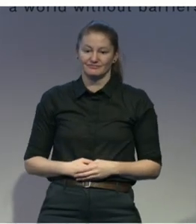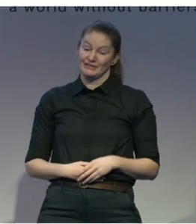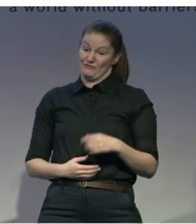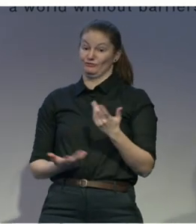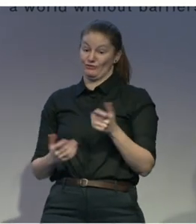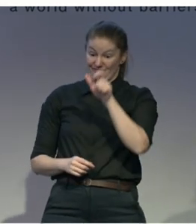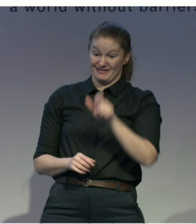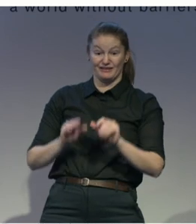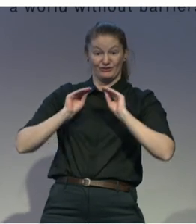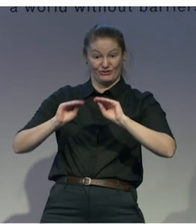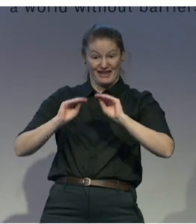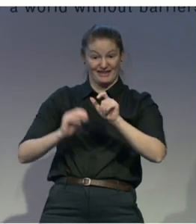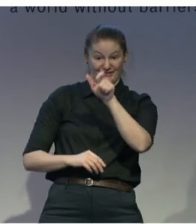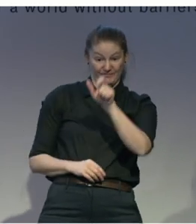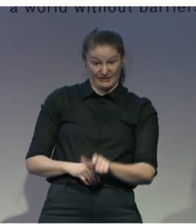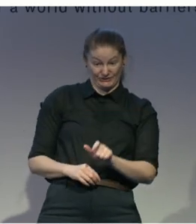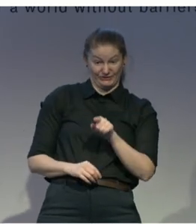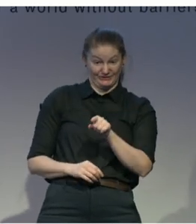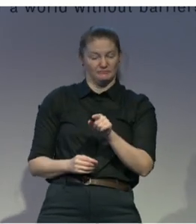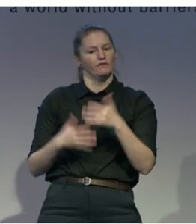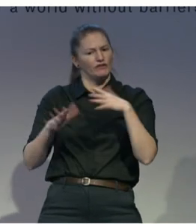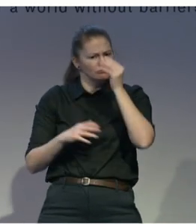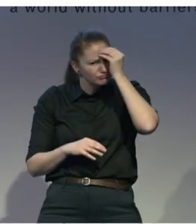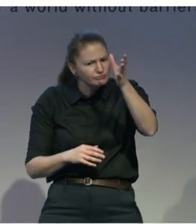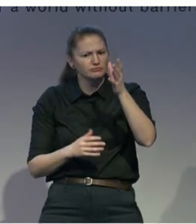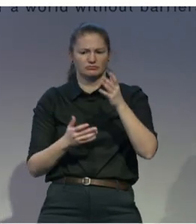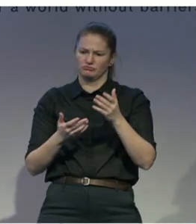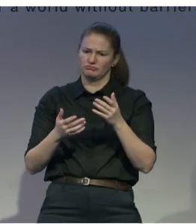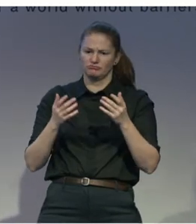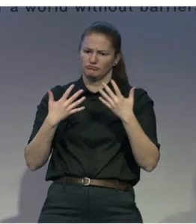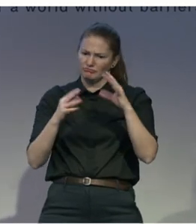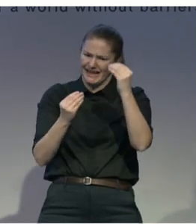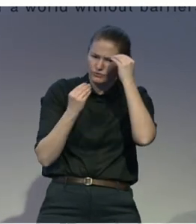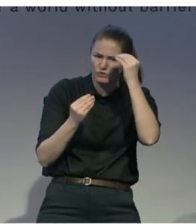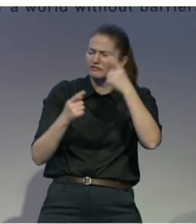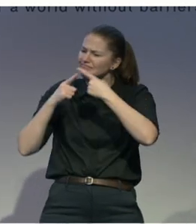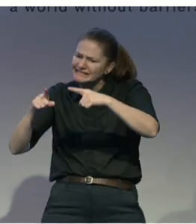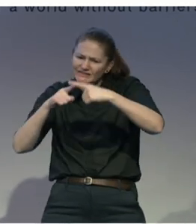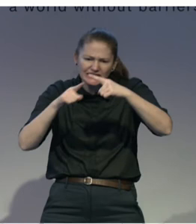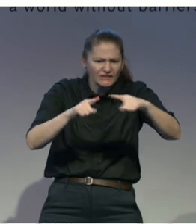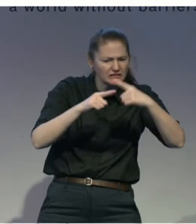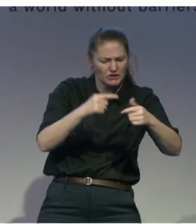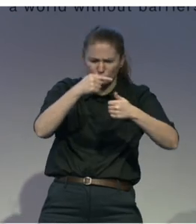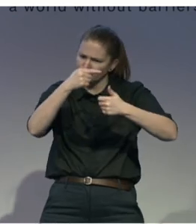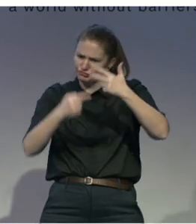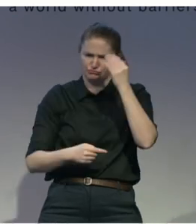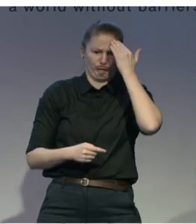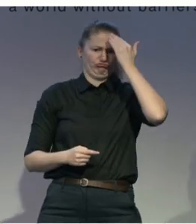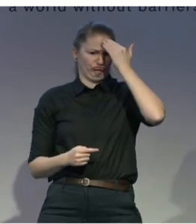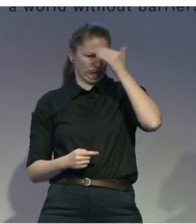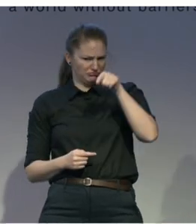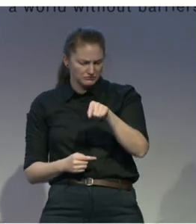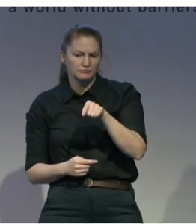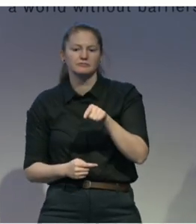of emphasis on teaching them to sit still and only act when asked by the person